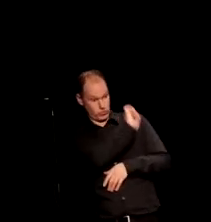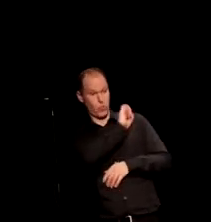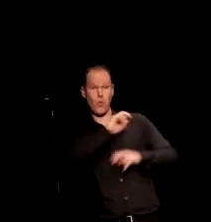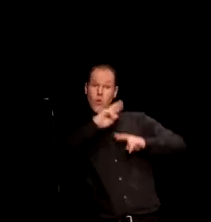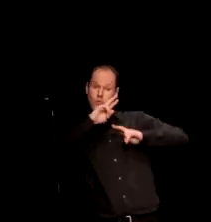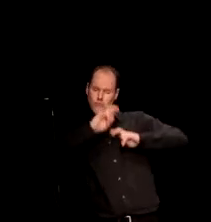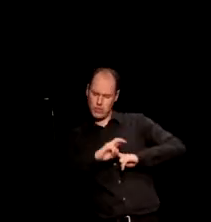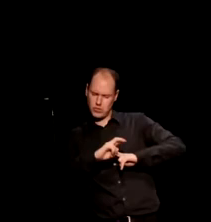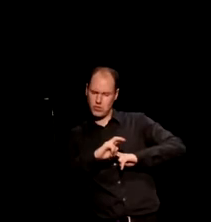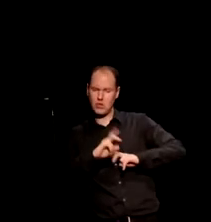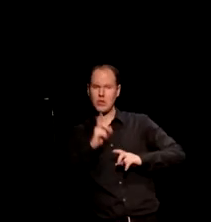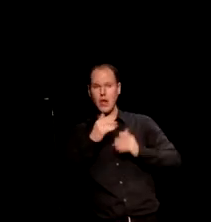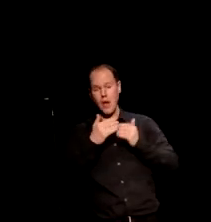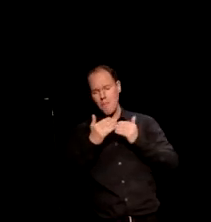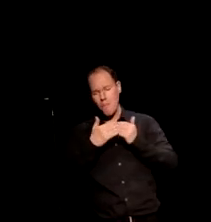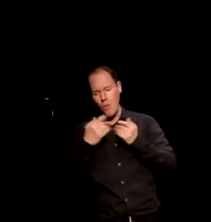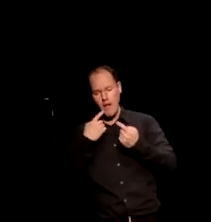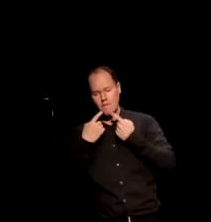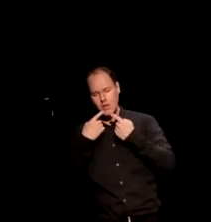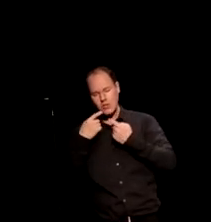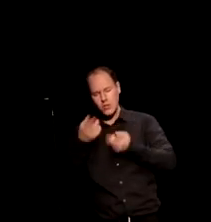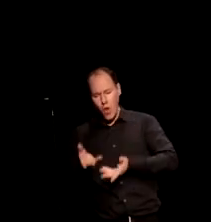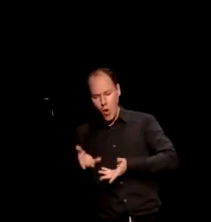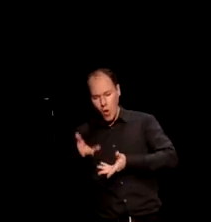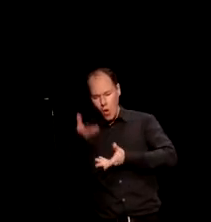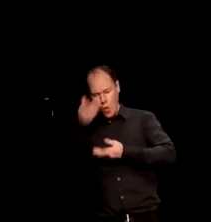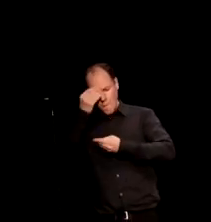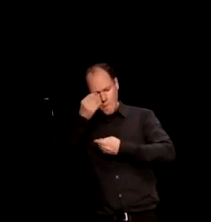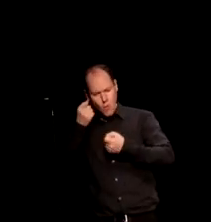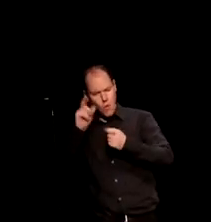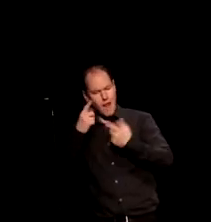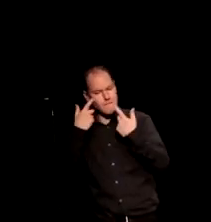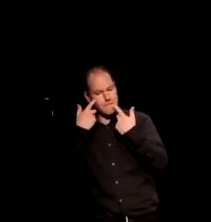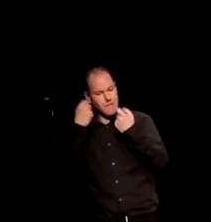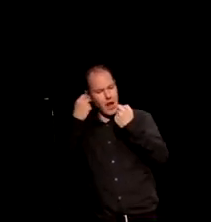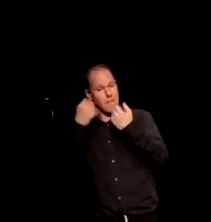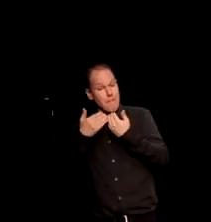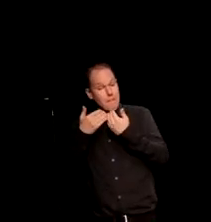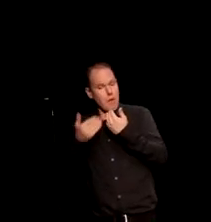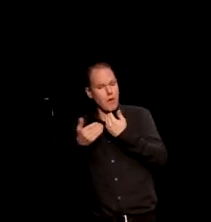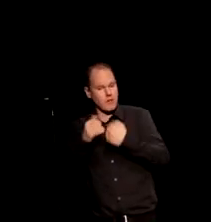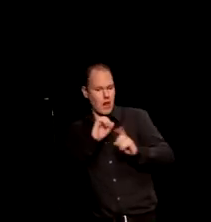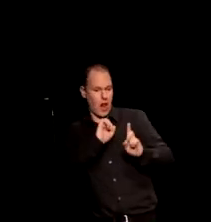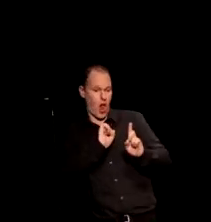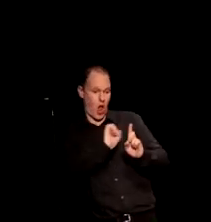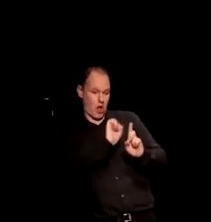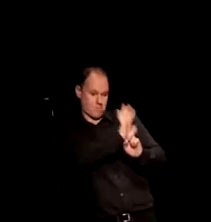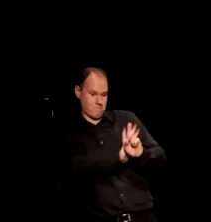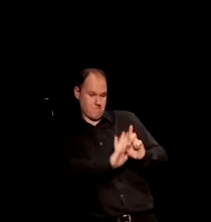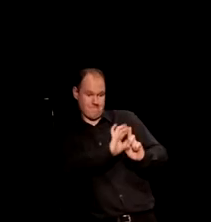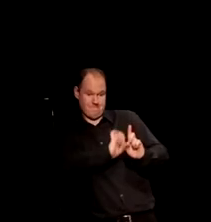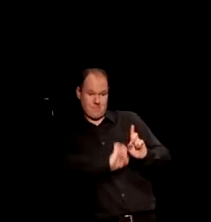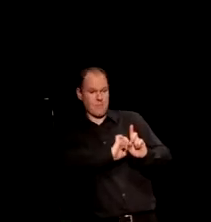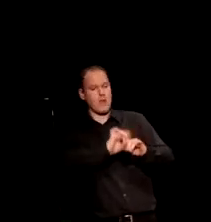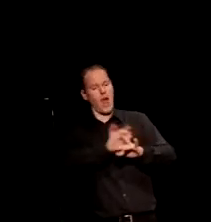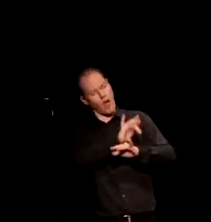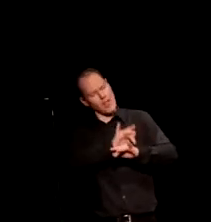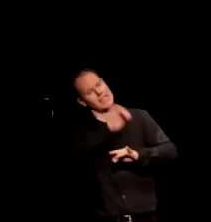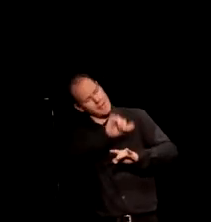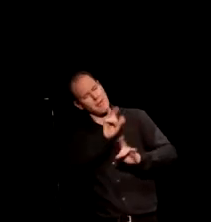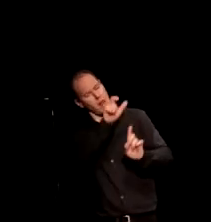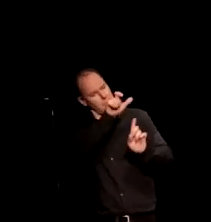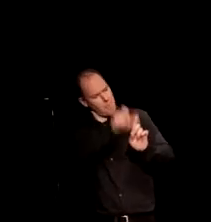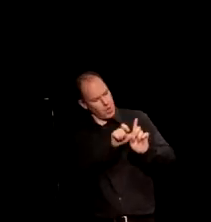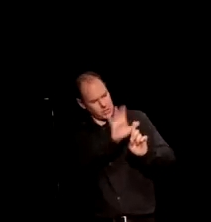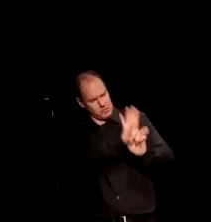other information did you come across in regards to Uni Marson as not just as a player, but as a